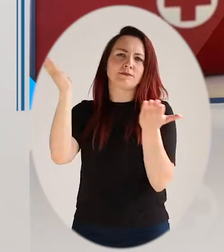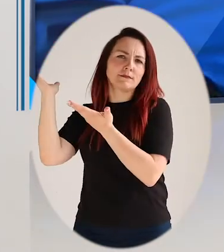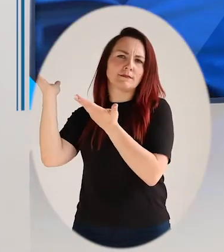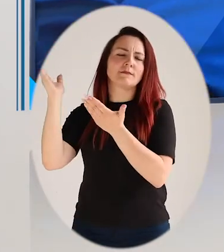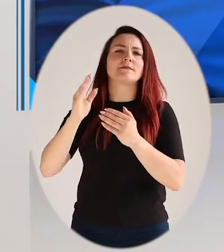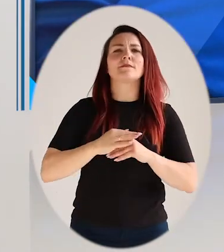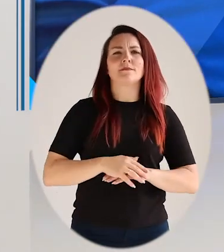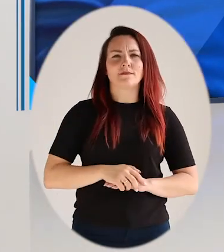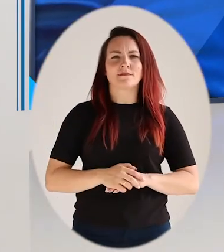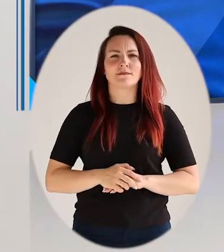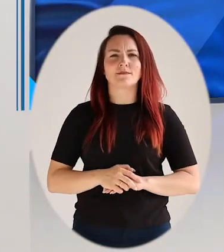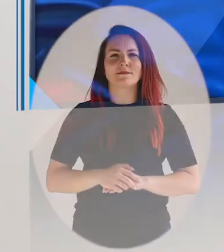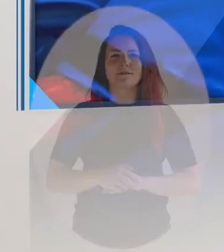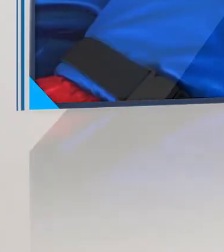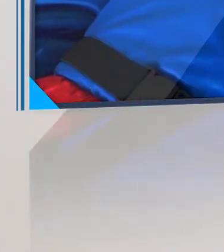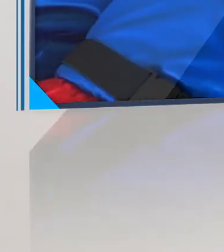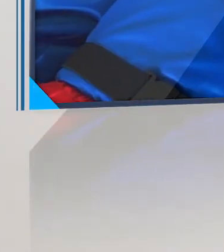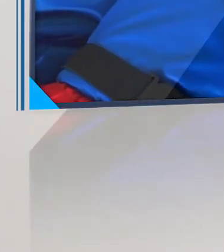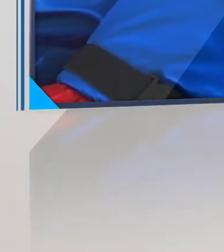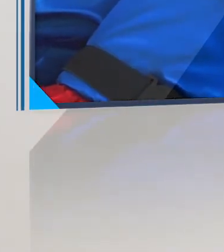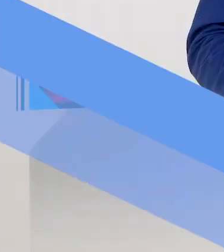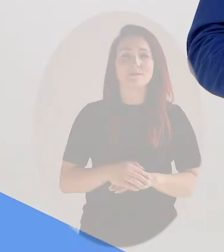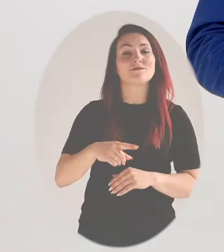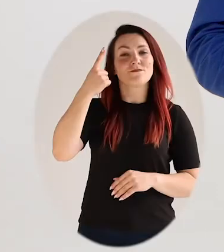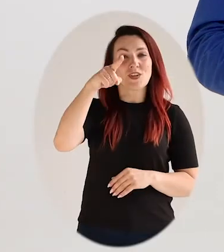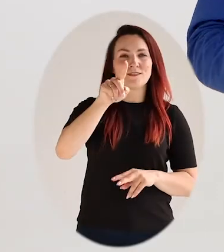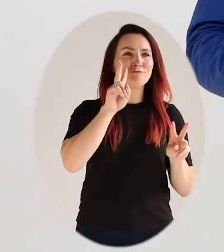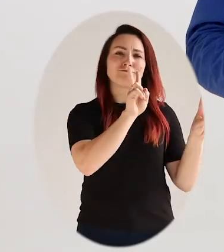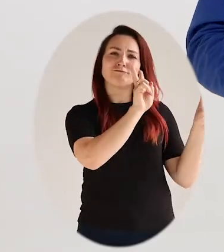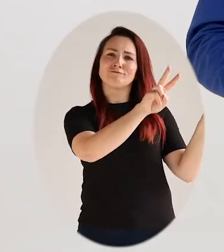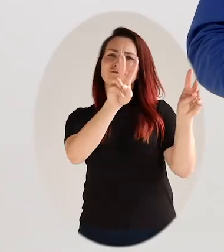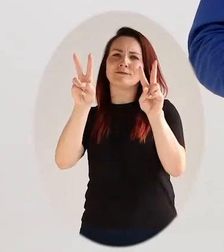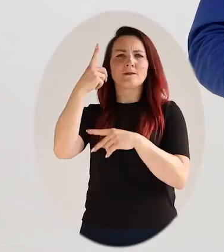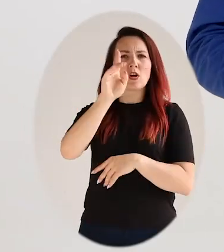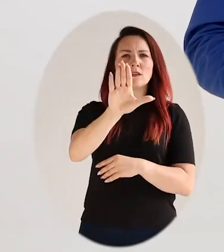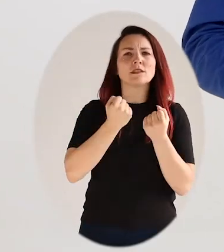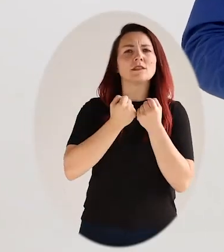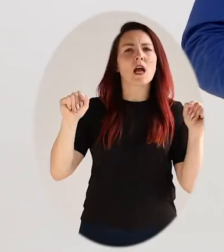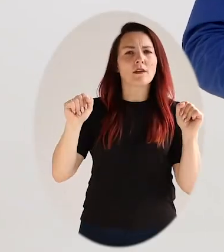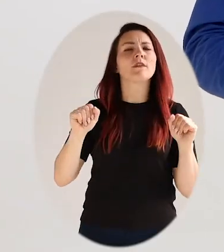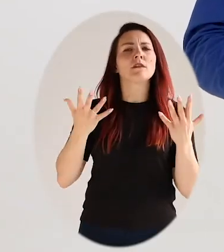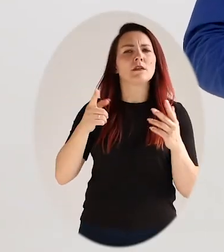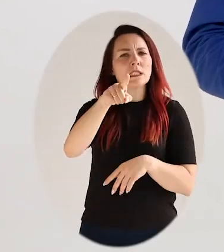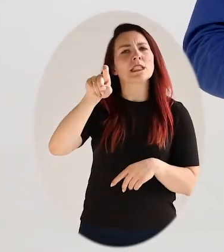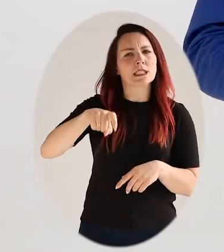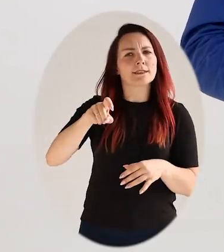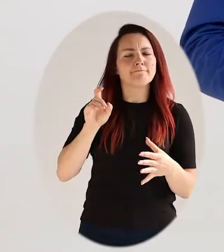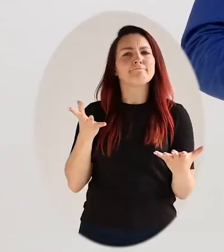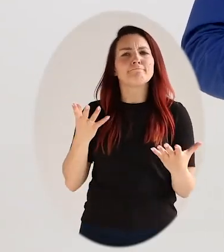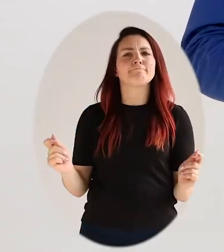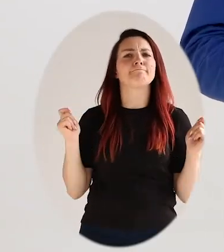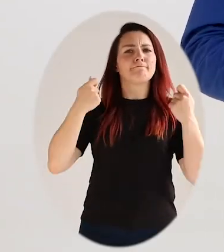If necessary, an ambulance will be called. To reduce the level of exposure of harmful and hazardous production